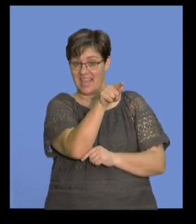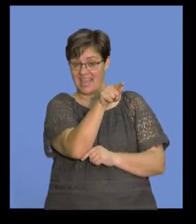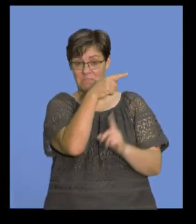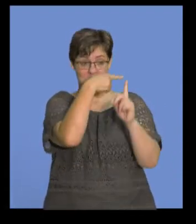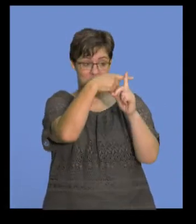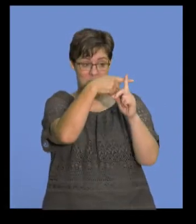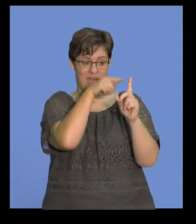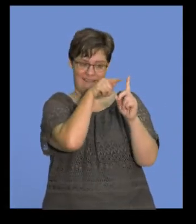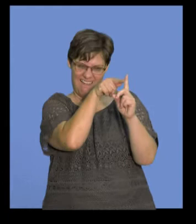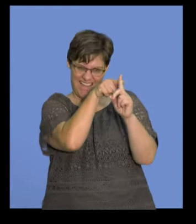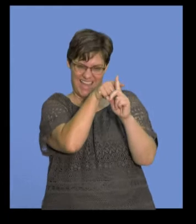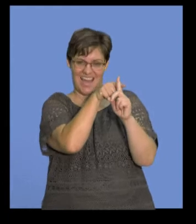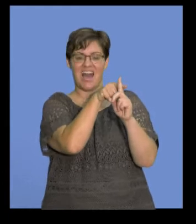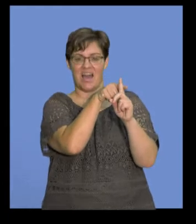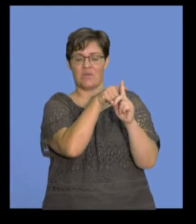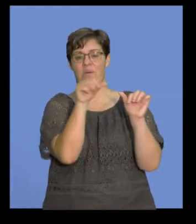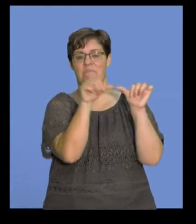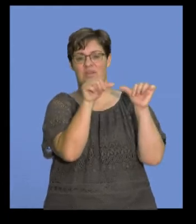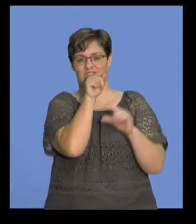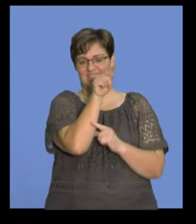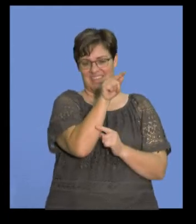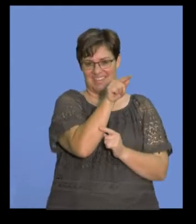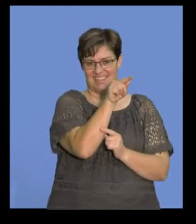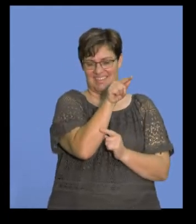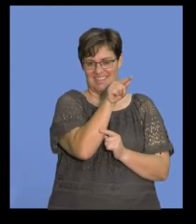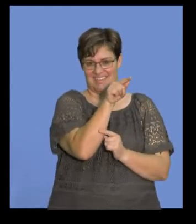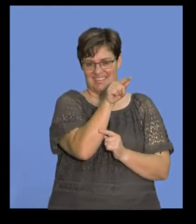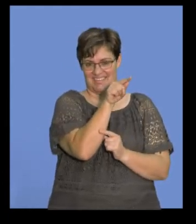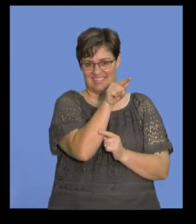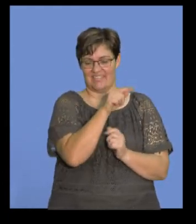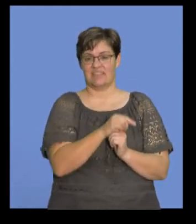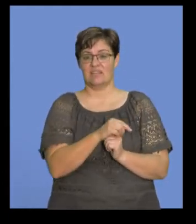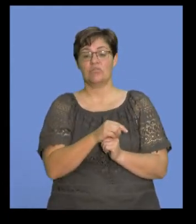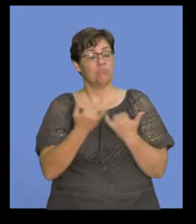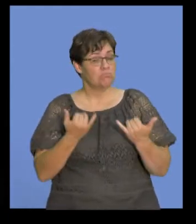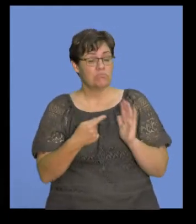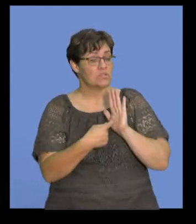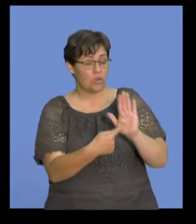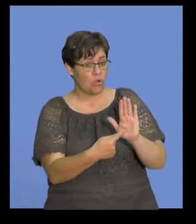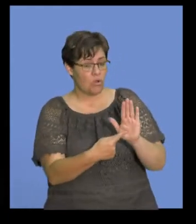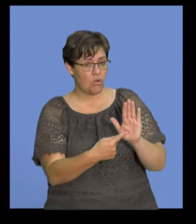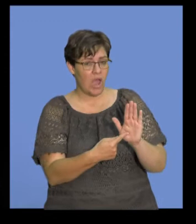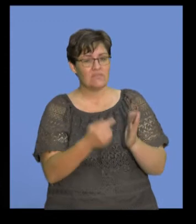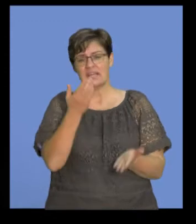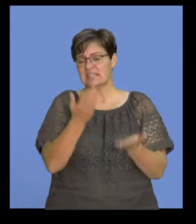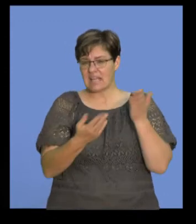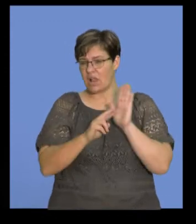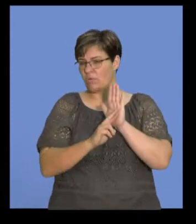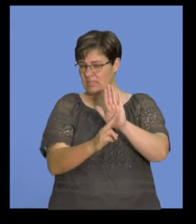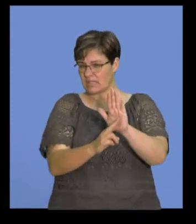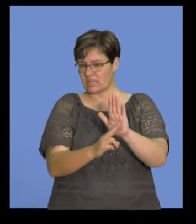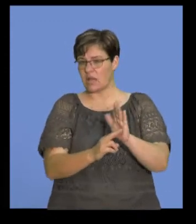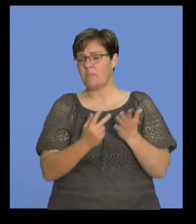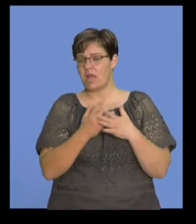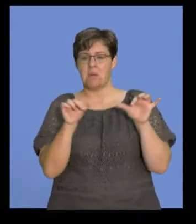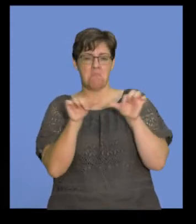y-axis is the variable that you need to measure on the y-axis. So in this case, if we had a scale that represents that,